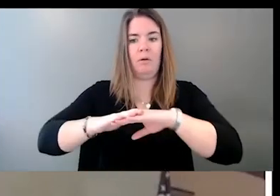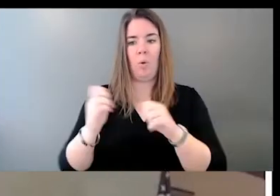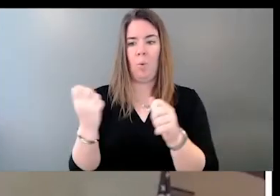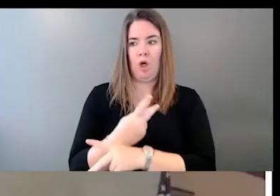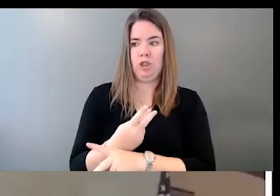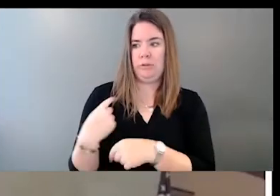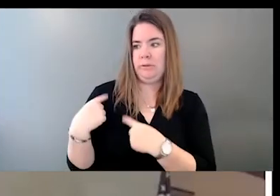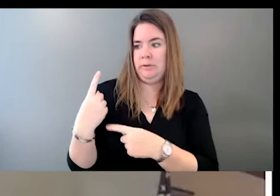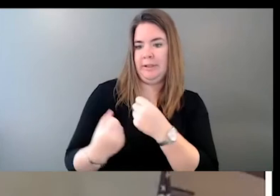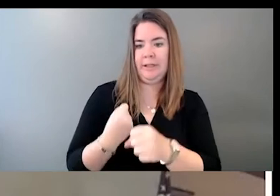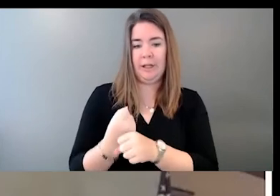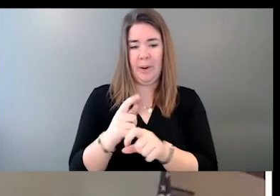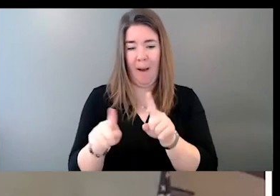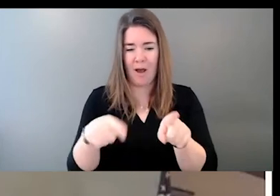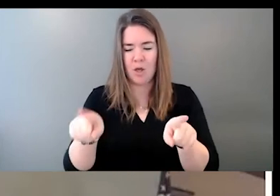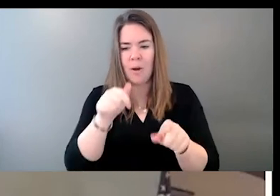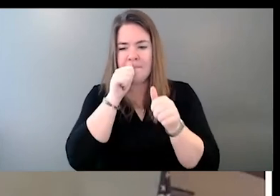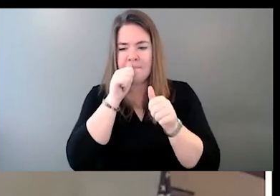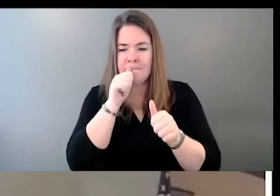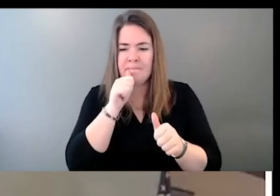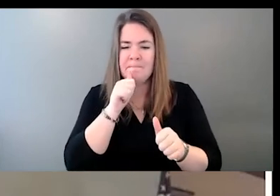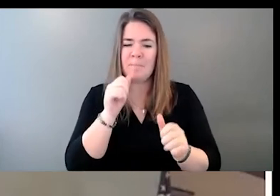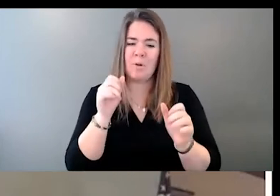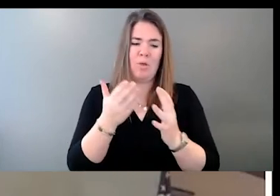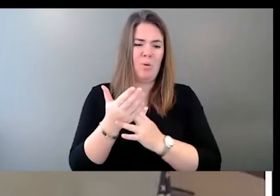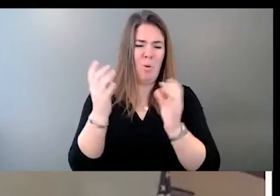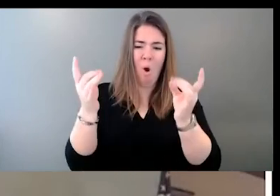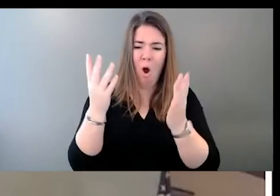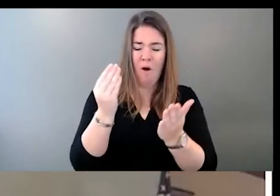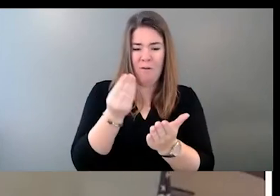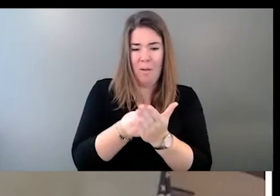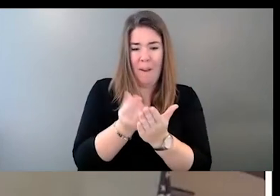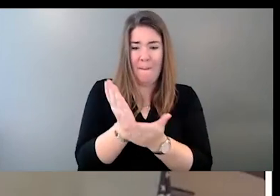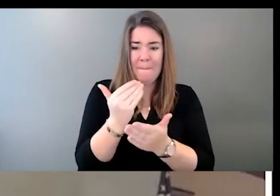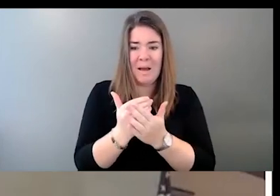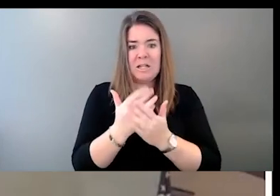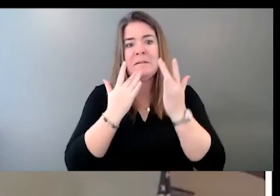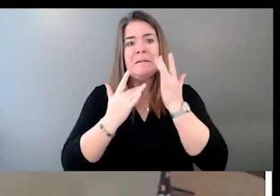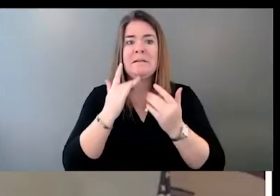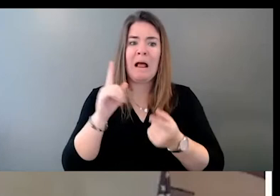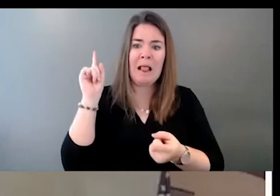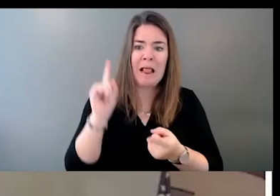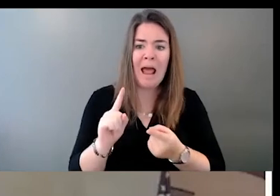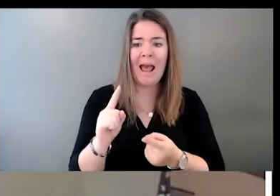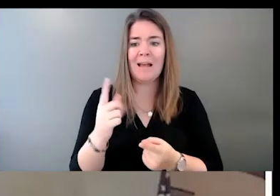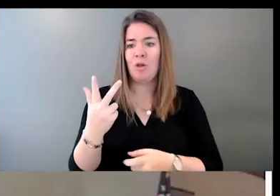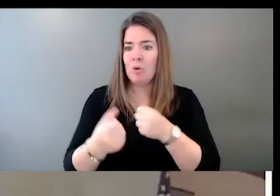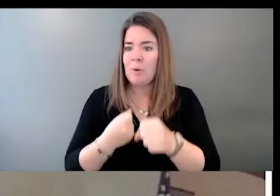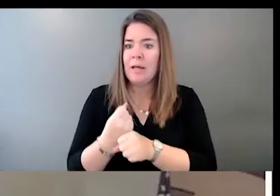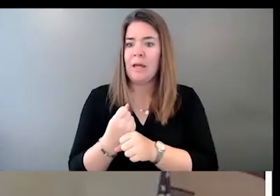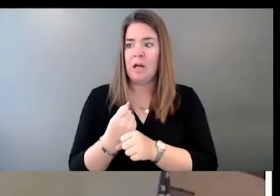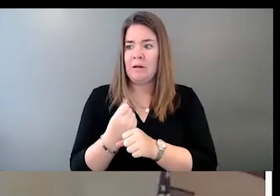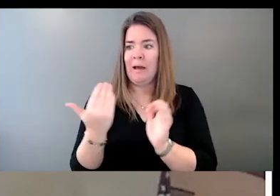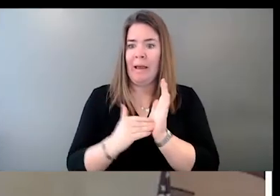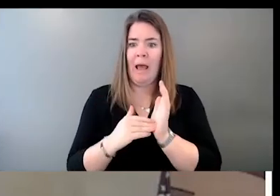but you persevered through devastating budget cuts for the third year in a row, through the pandemic and the challenge